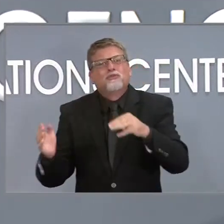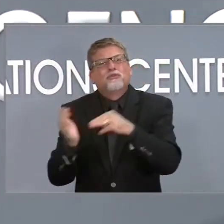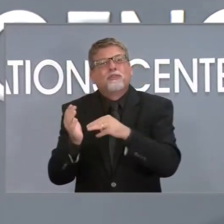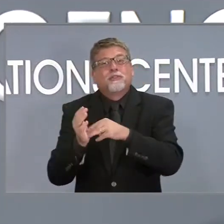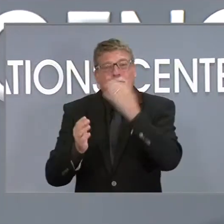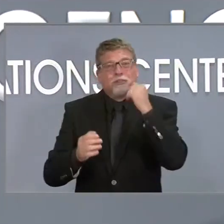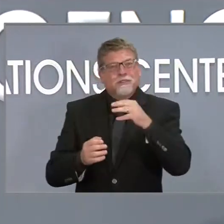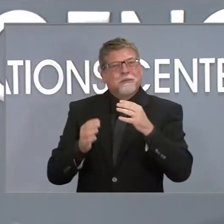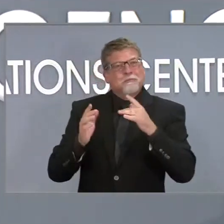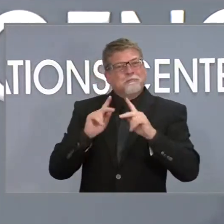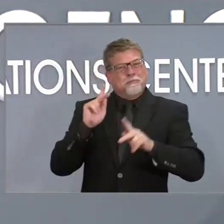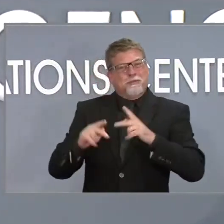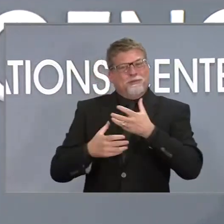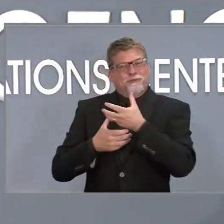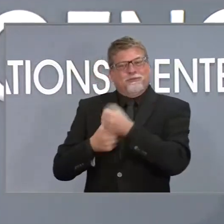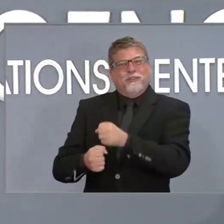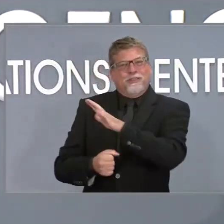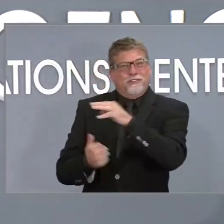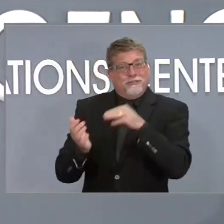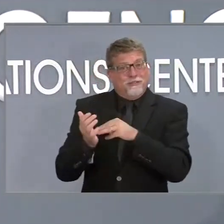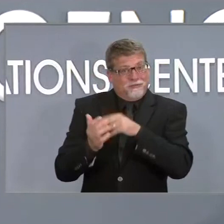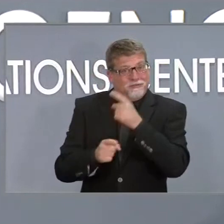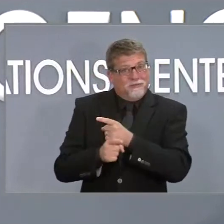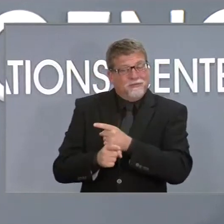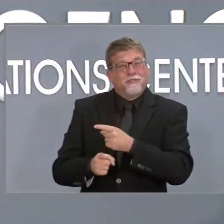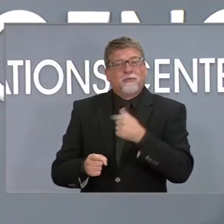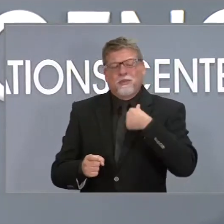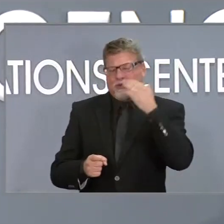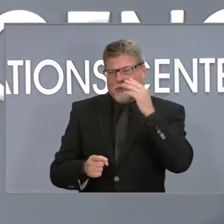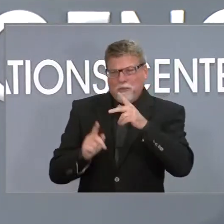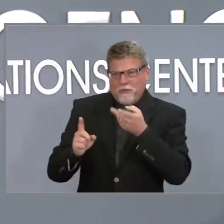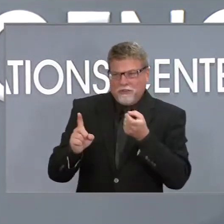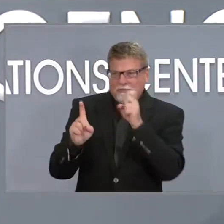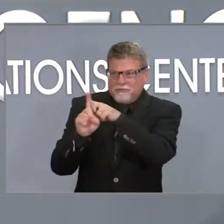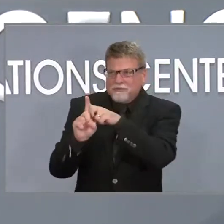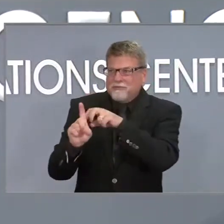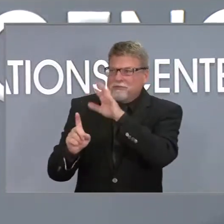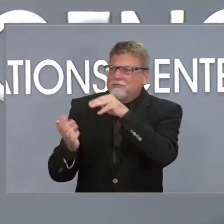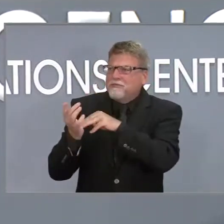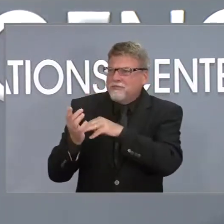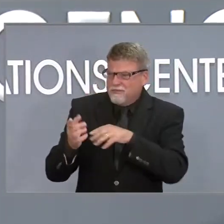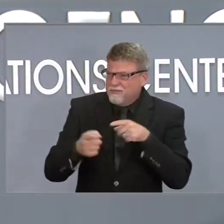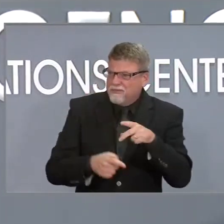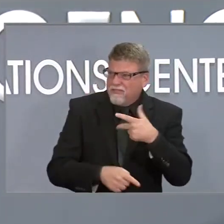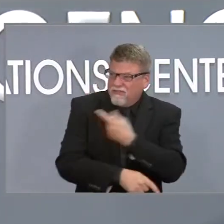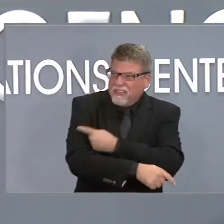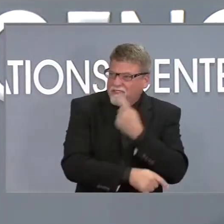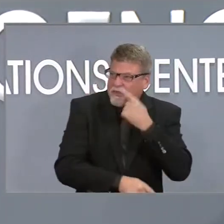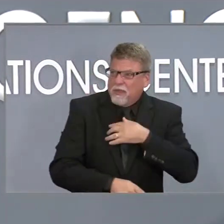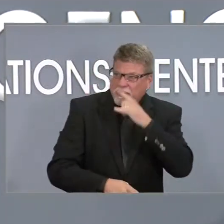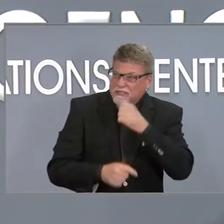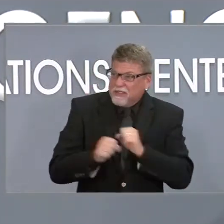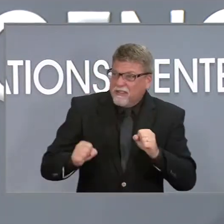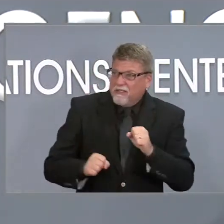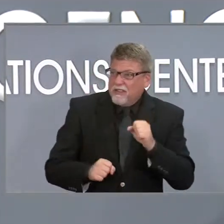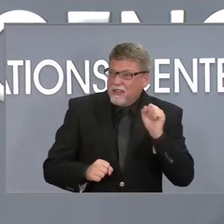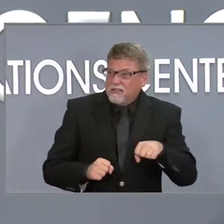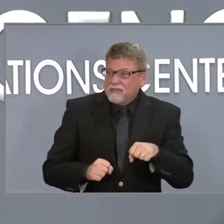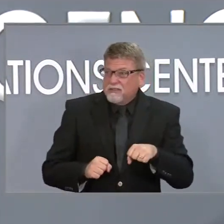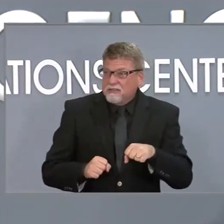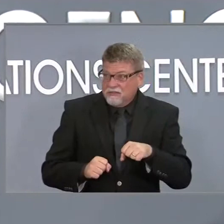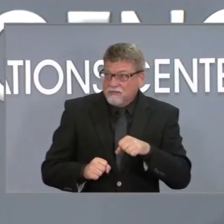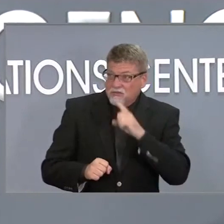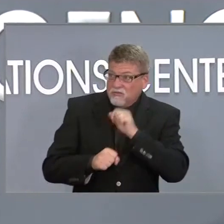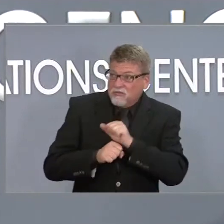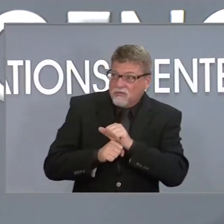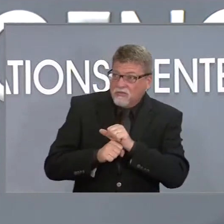messengers, but it's going to be more than that. We know that there is going to be a coordinated campaign. We are working on that. We've been thinking about specific messages